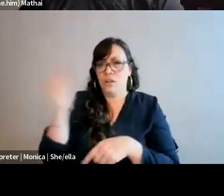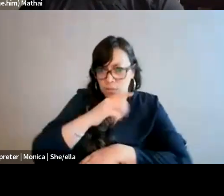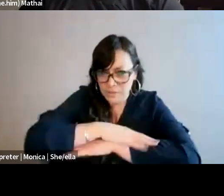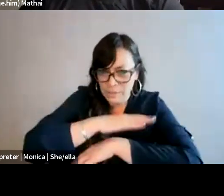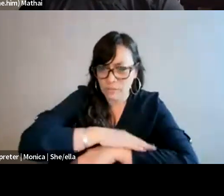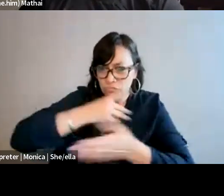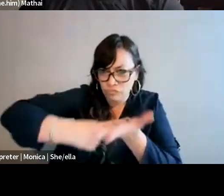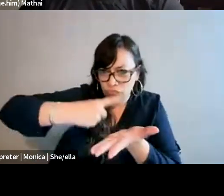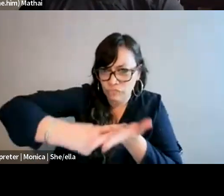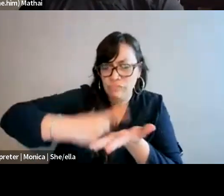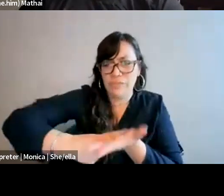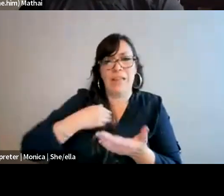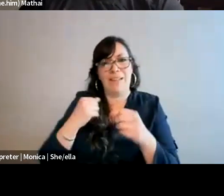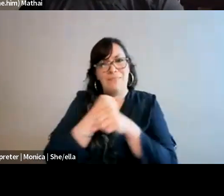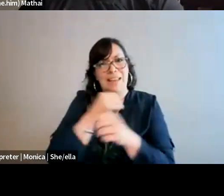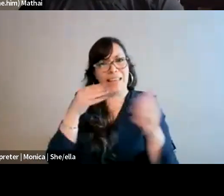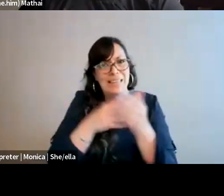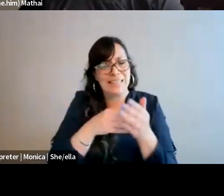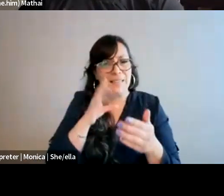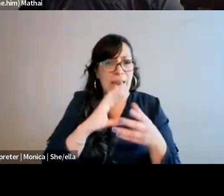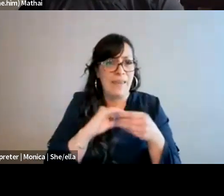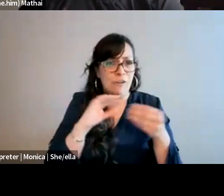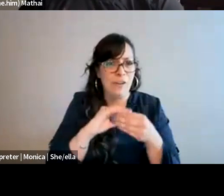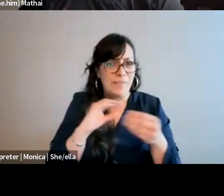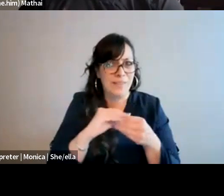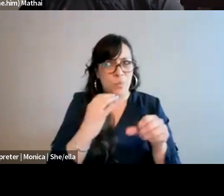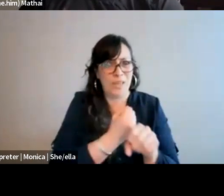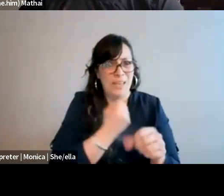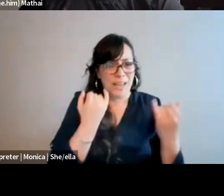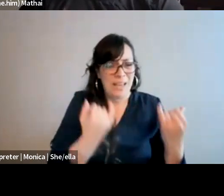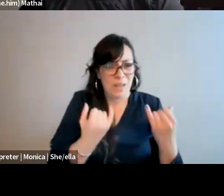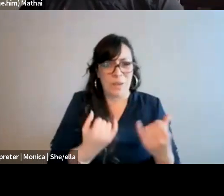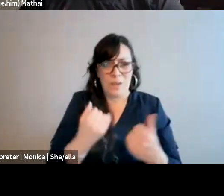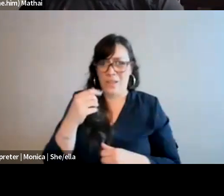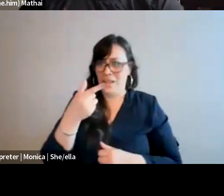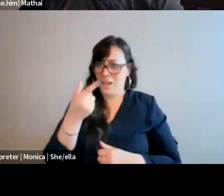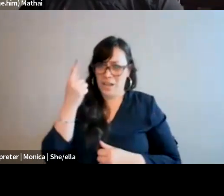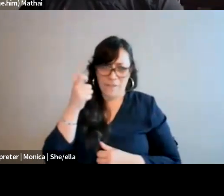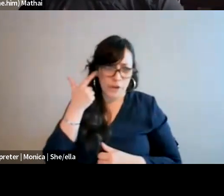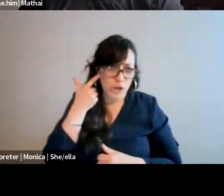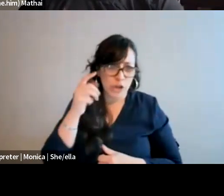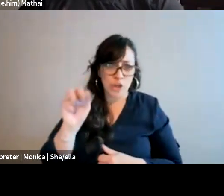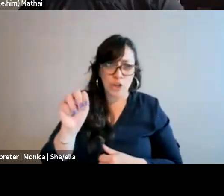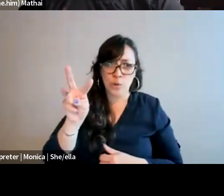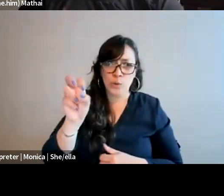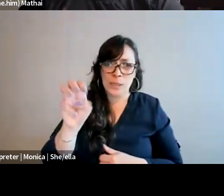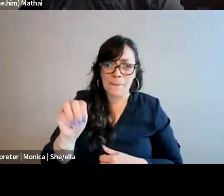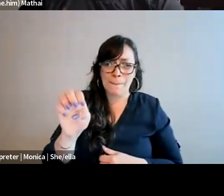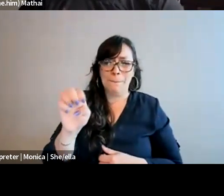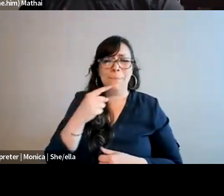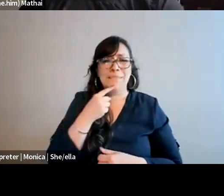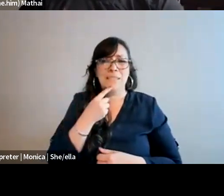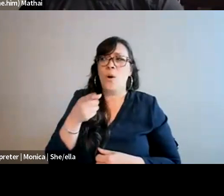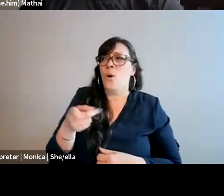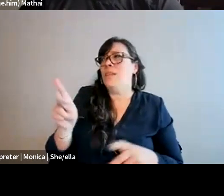fight back against the narrative that's unfortunately winning right now, right? Governor Newsom's whole, these people need our